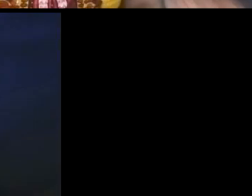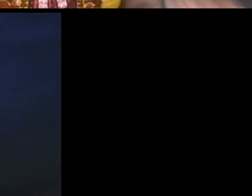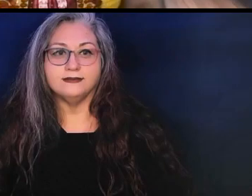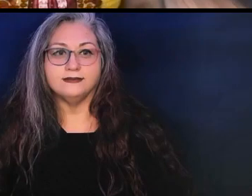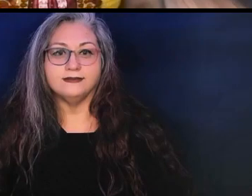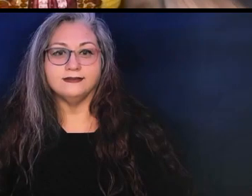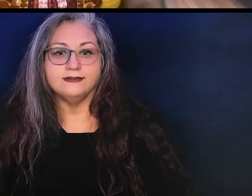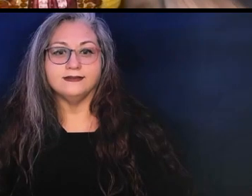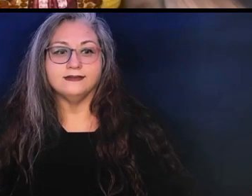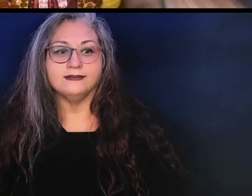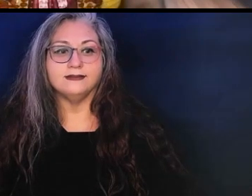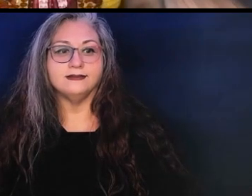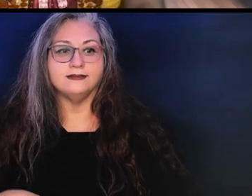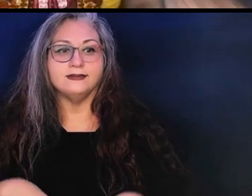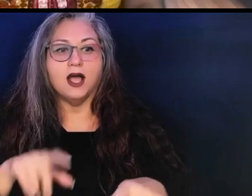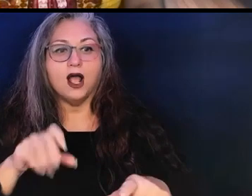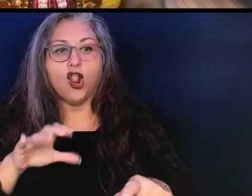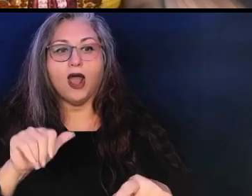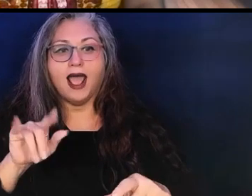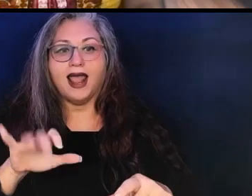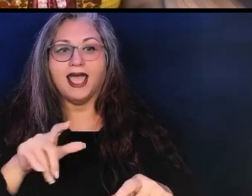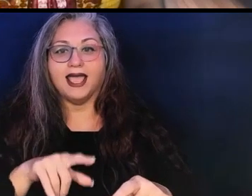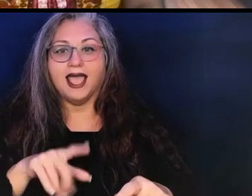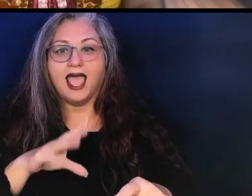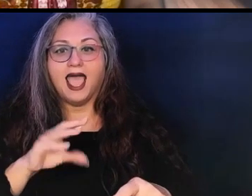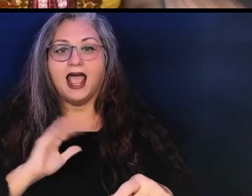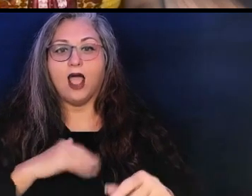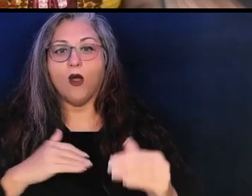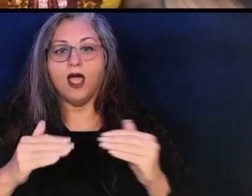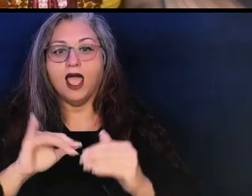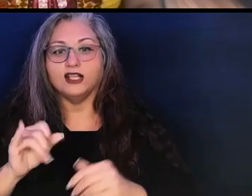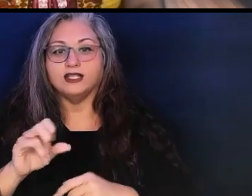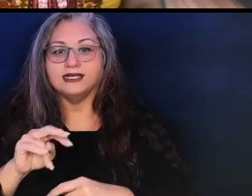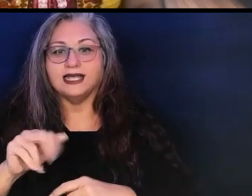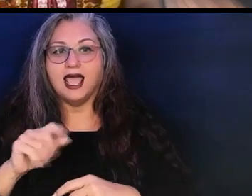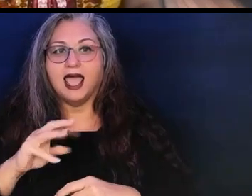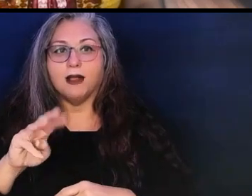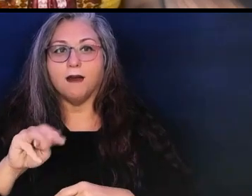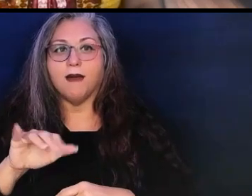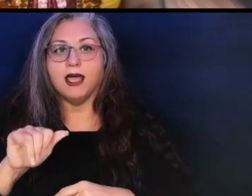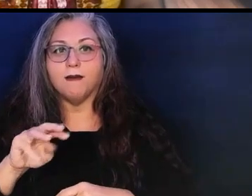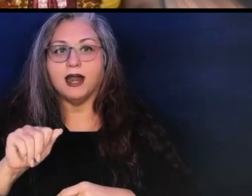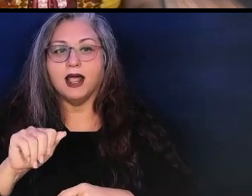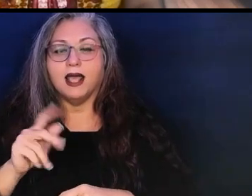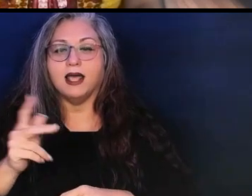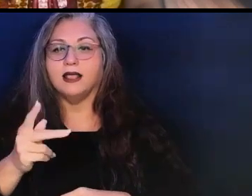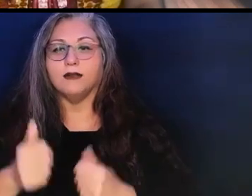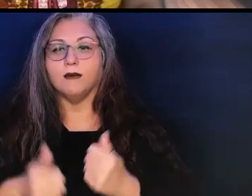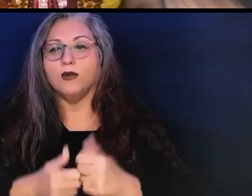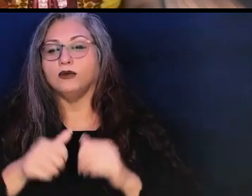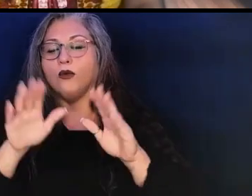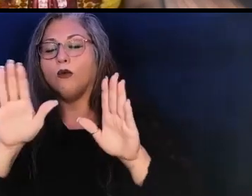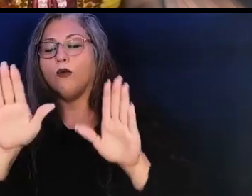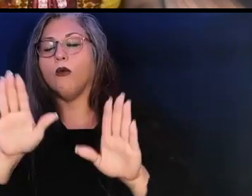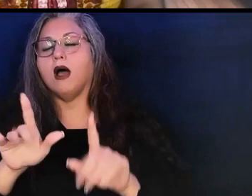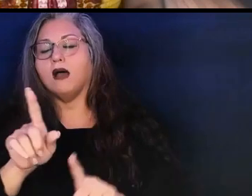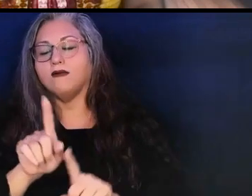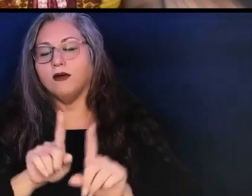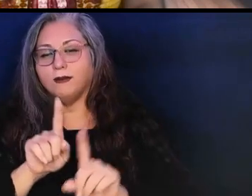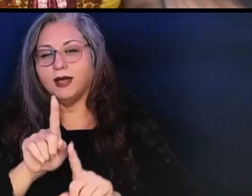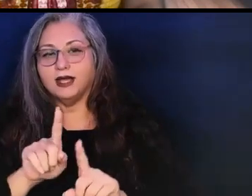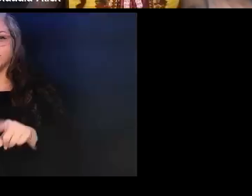Claudia Alick from Calling Up Justice, along with their colleagues, Jesenia and Maya Mama, have been the most wonderful mentor to me for the past